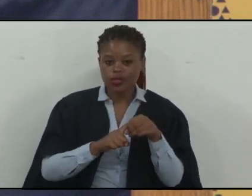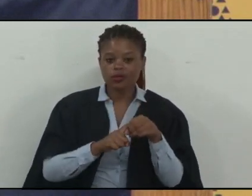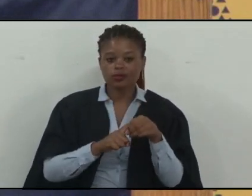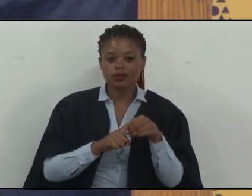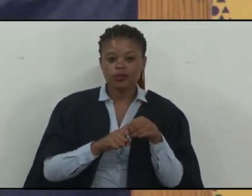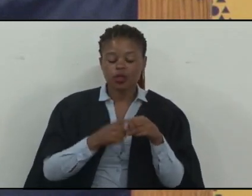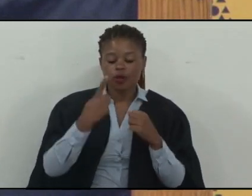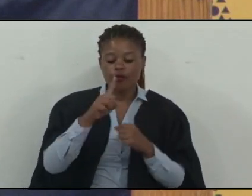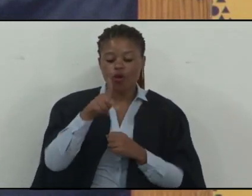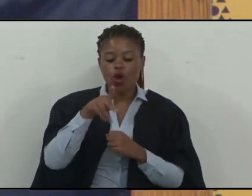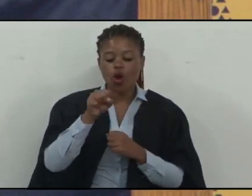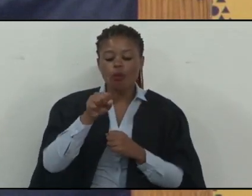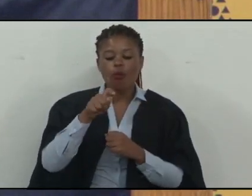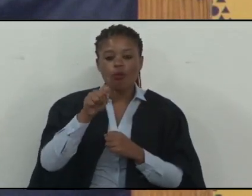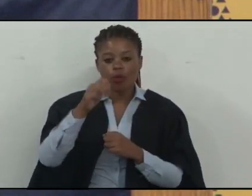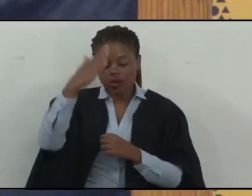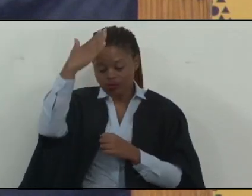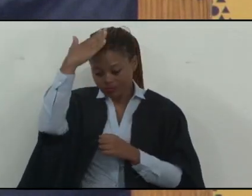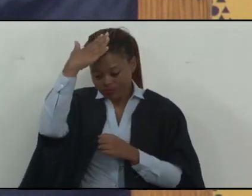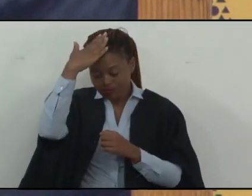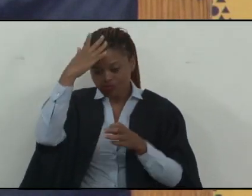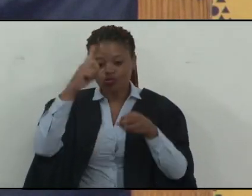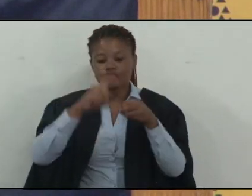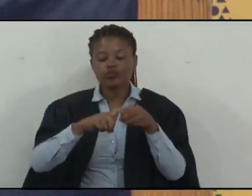a postgraduate qualification,